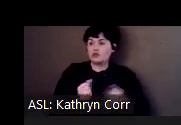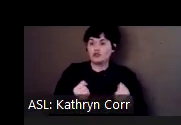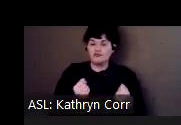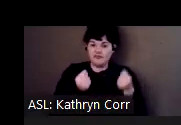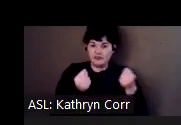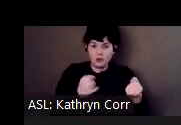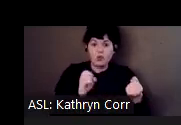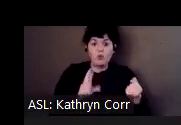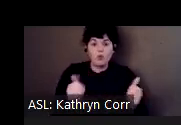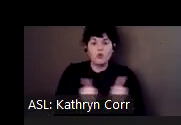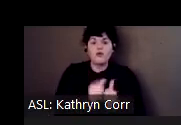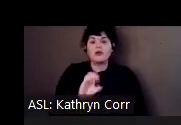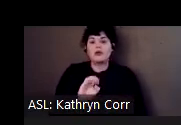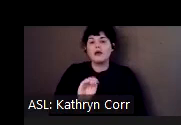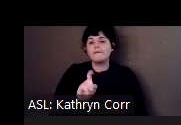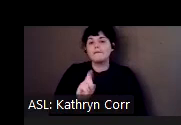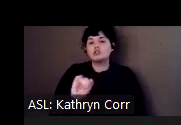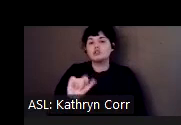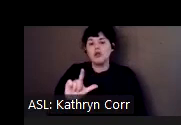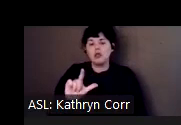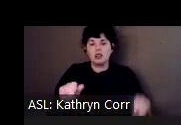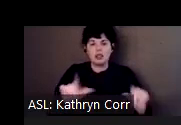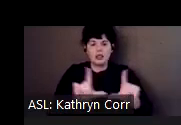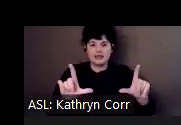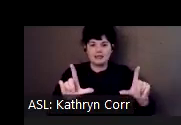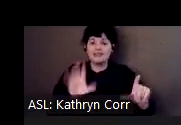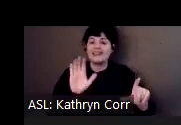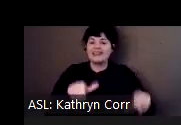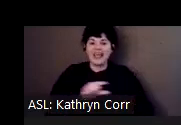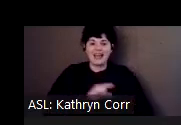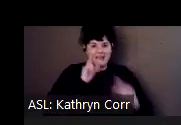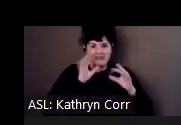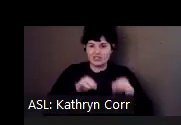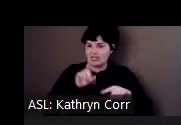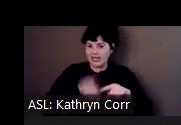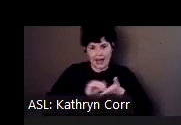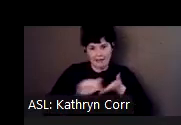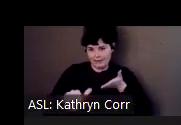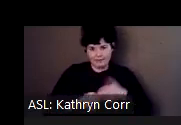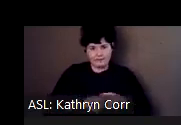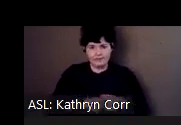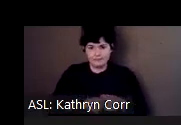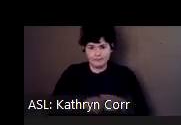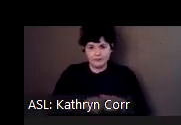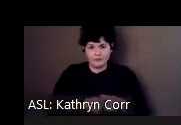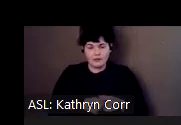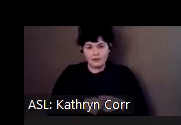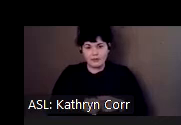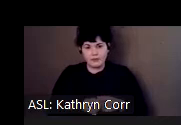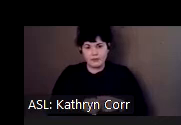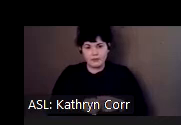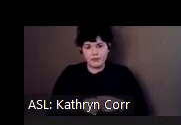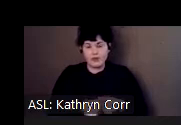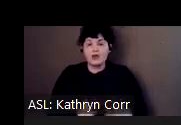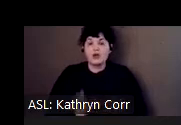commercial license, the conviction shall not be set aside. Judges will be giving these requests